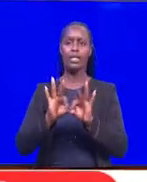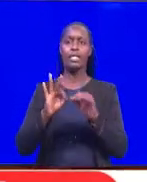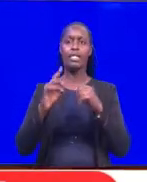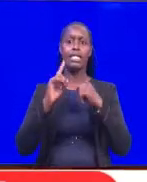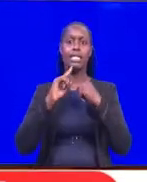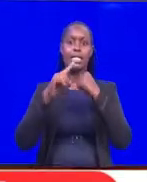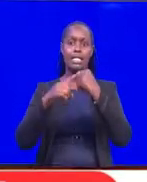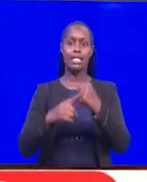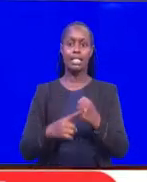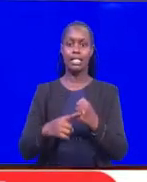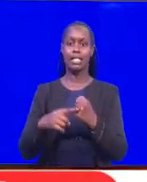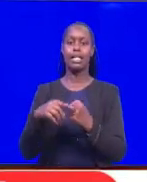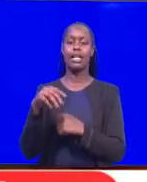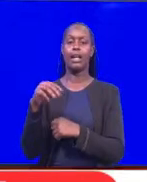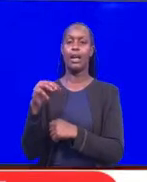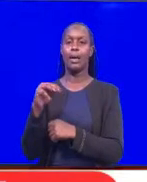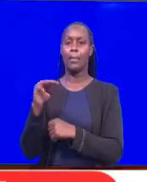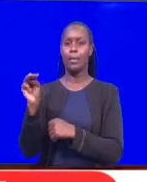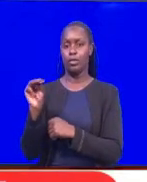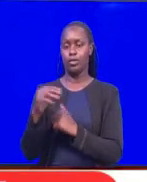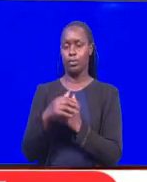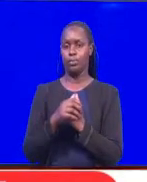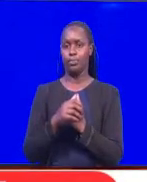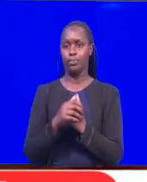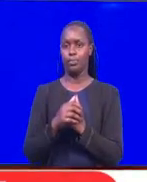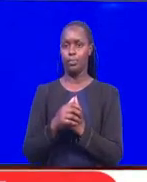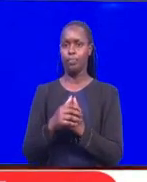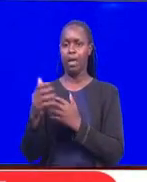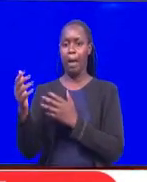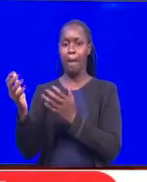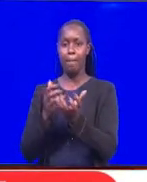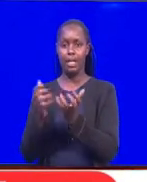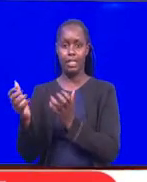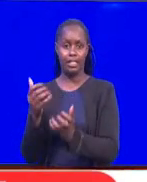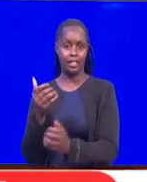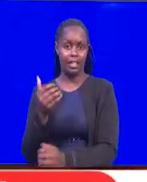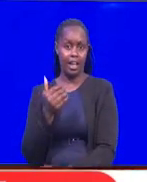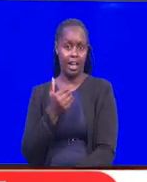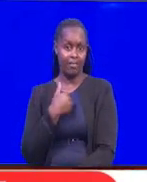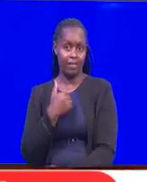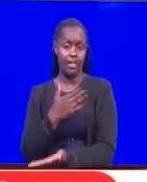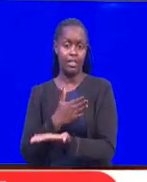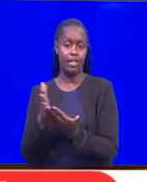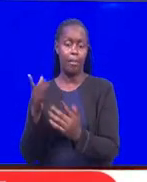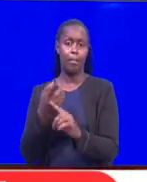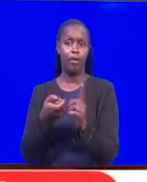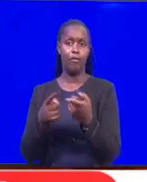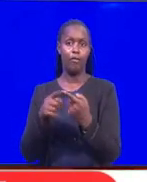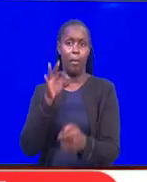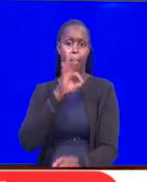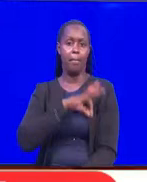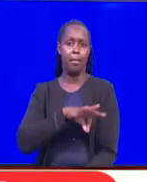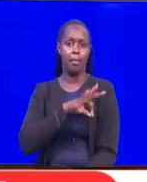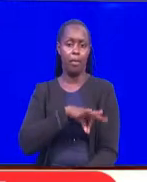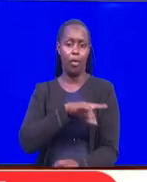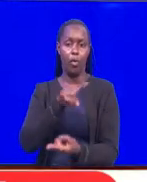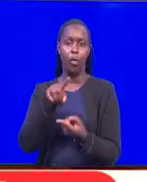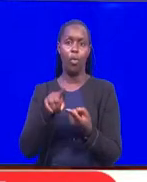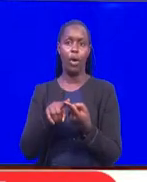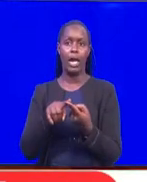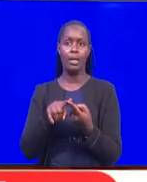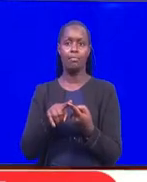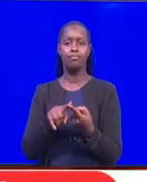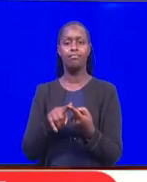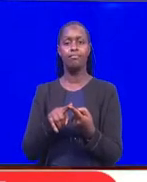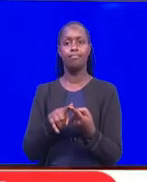₱693 million. I own businesses that are bringing me some income, and to the tune of maybe to continue bringing the